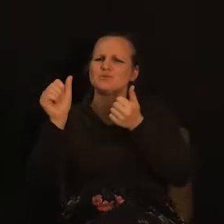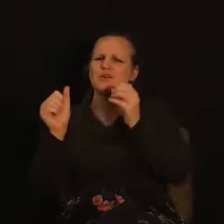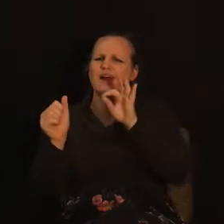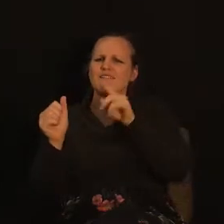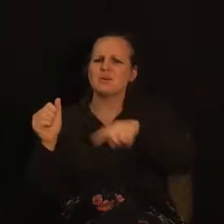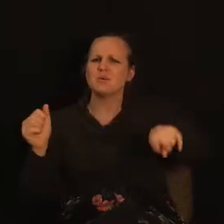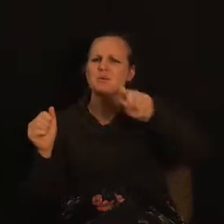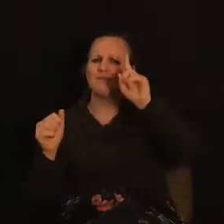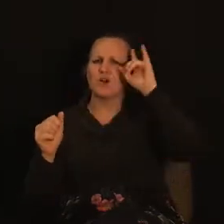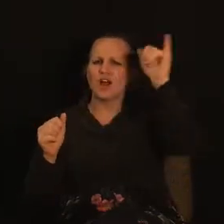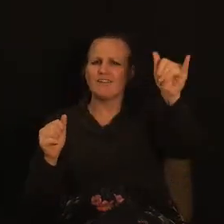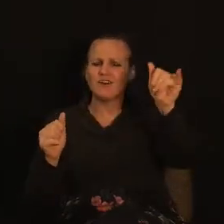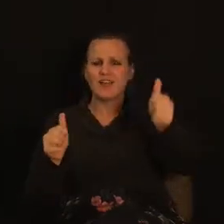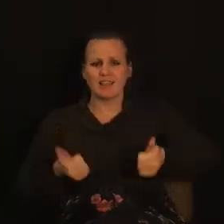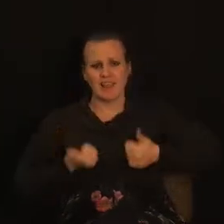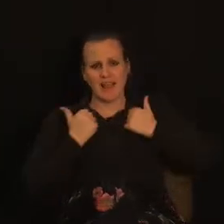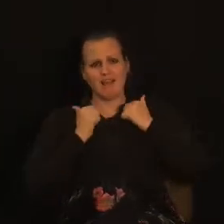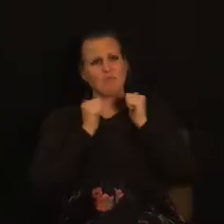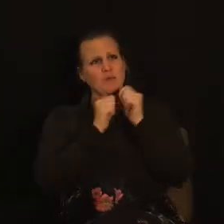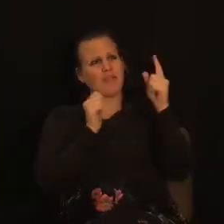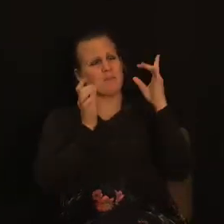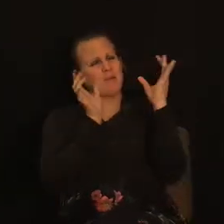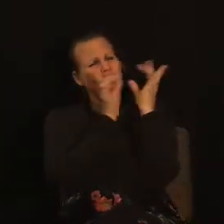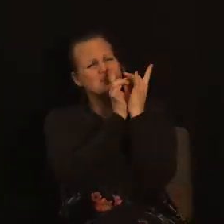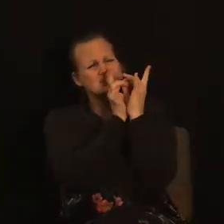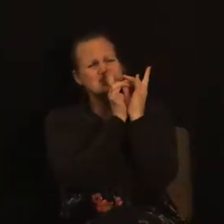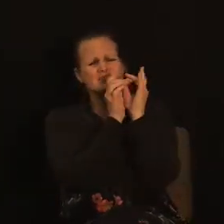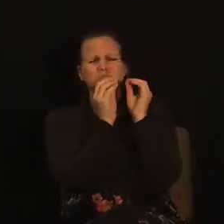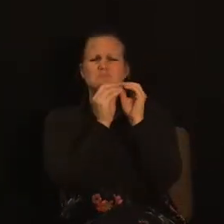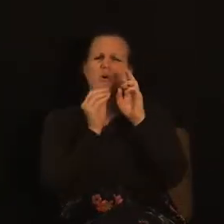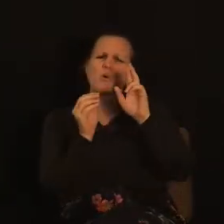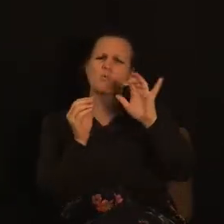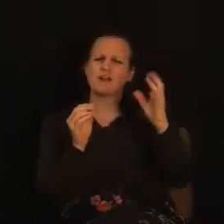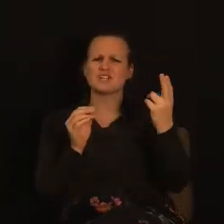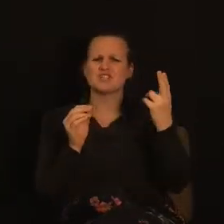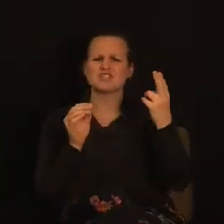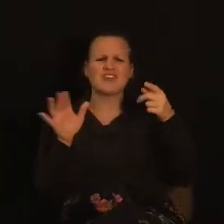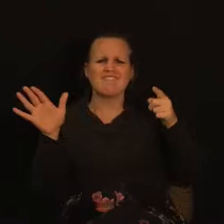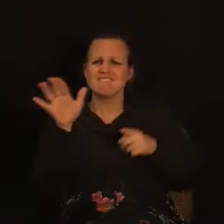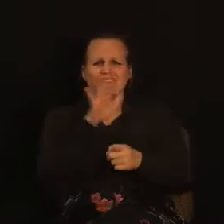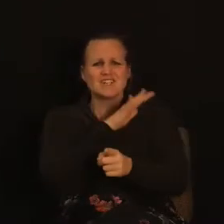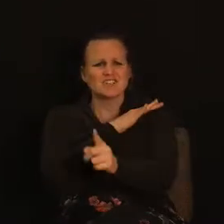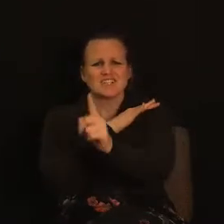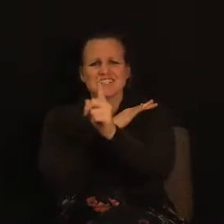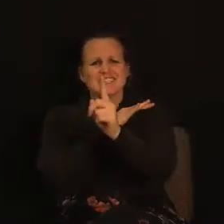richer and more adventurous and more filled with glory and goodness.